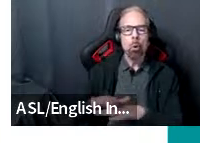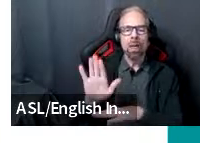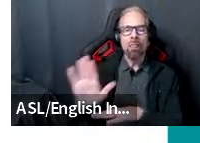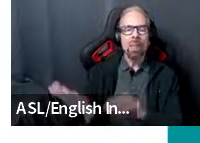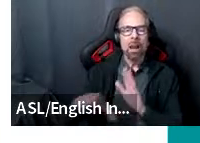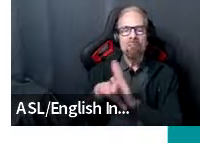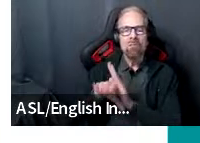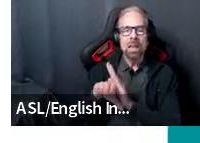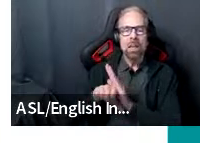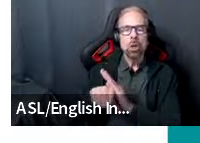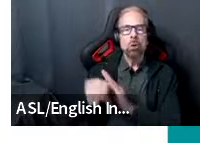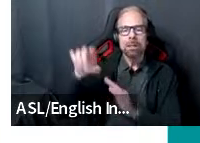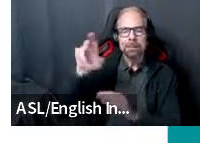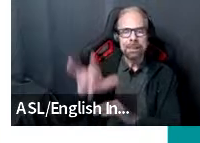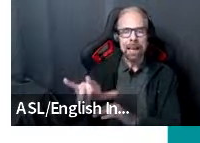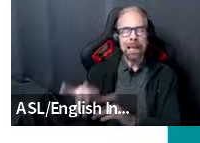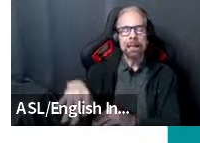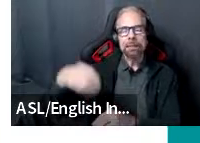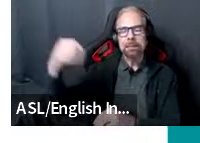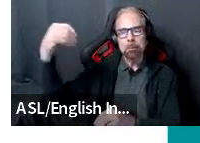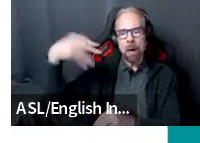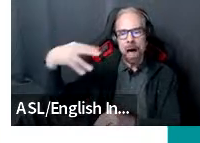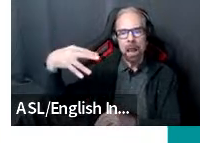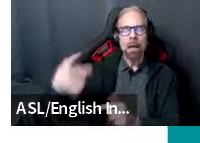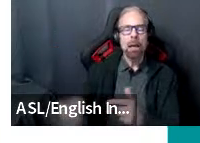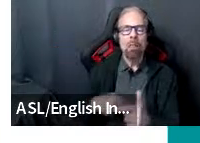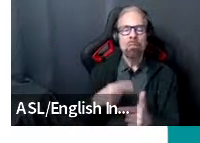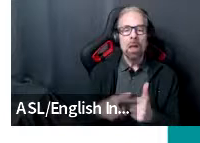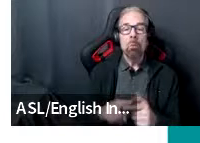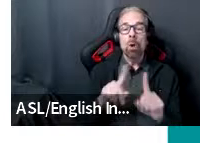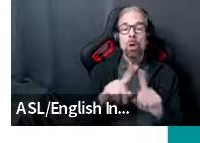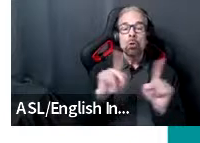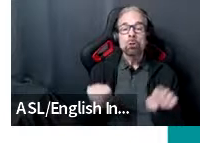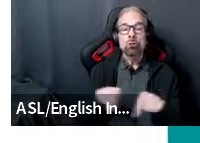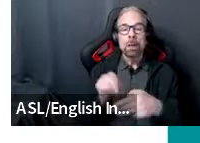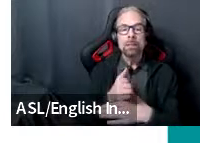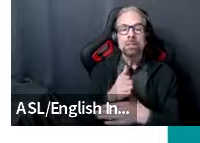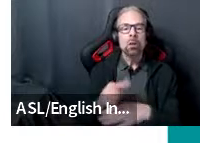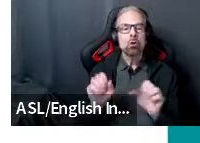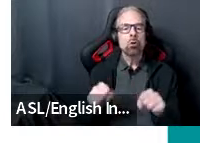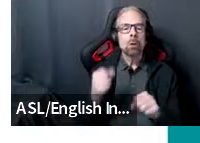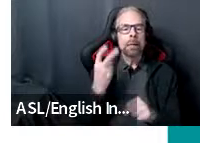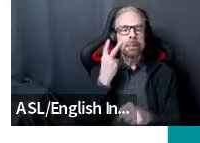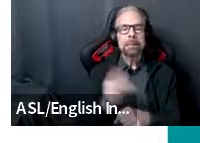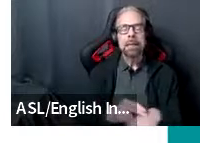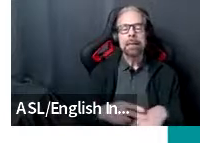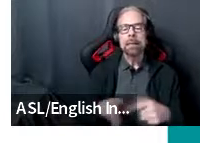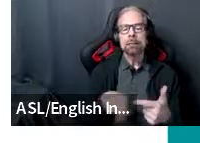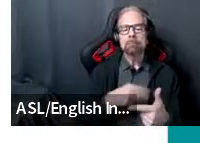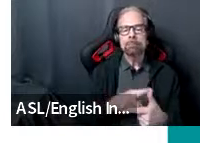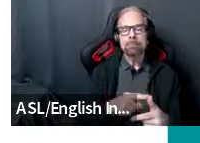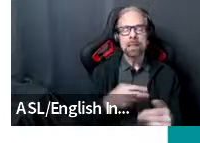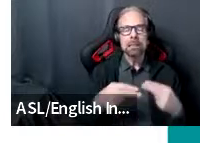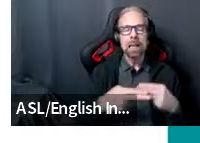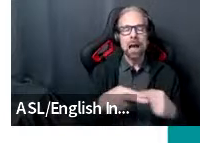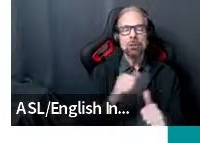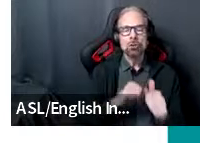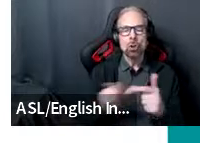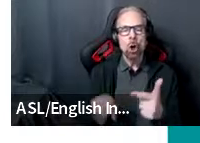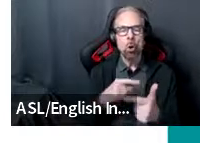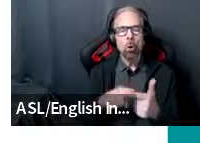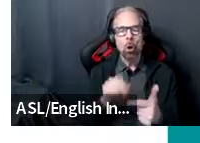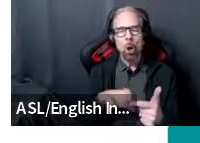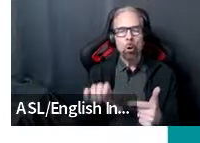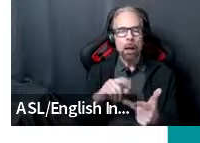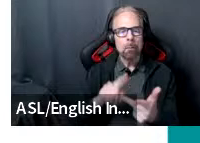For those watching on YouTube, when we screen share, you will be able to see the slideshow, closed captioning, and the ASL interpreter.